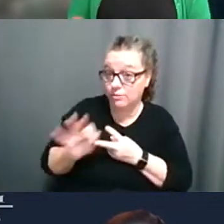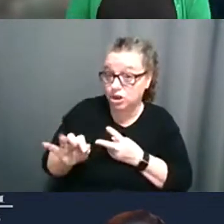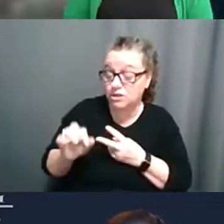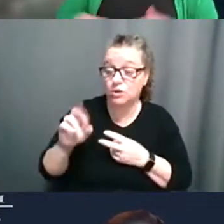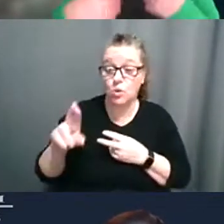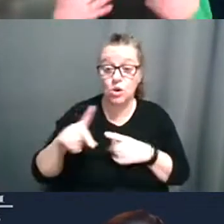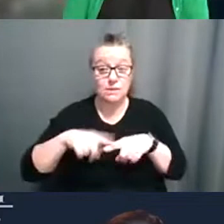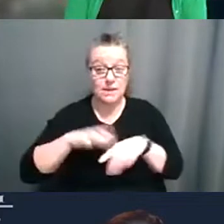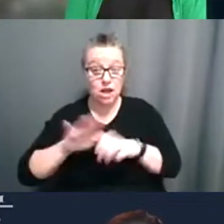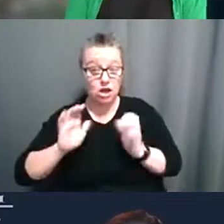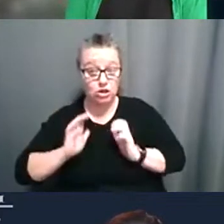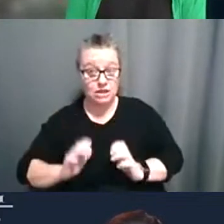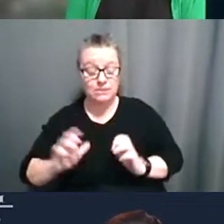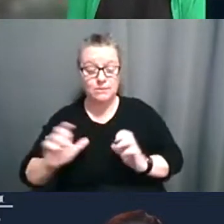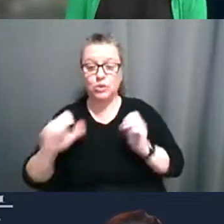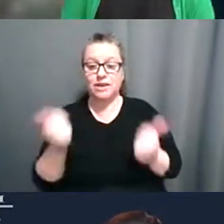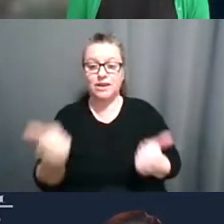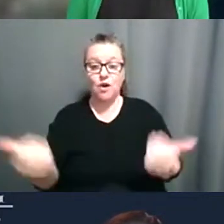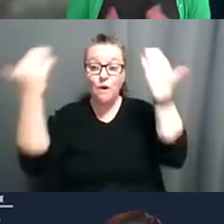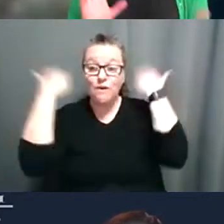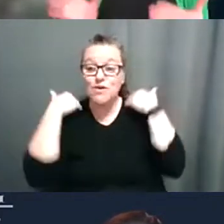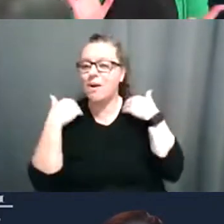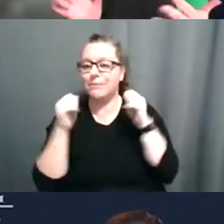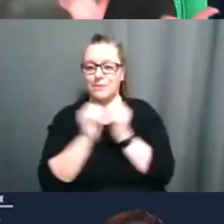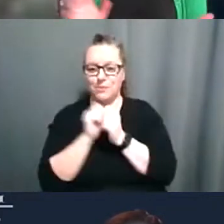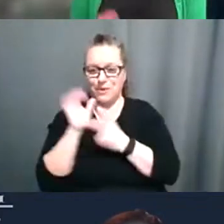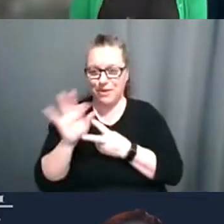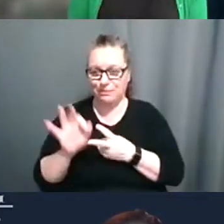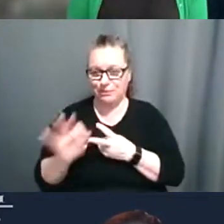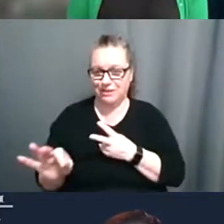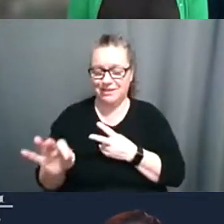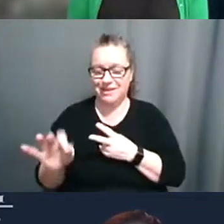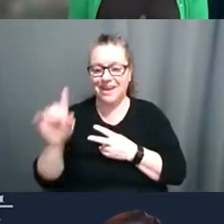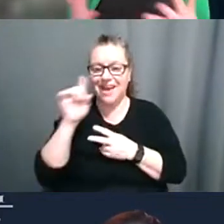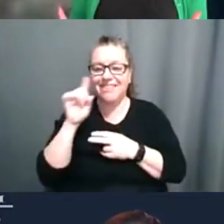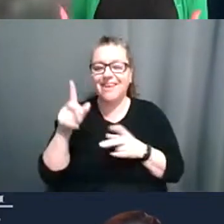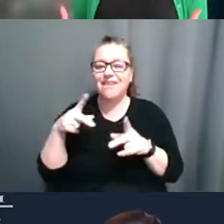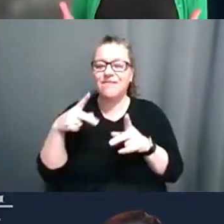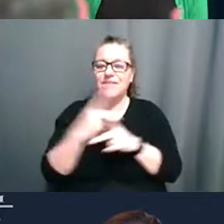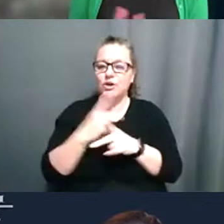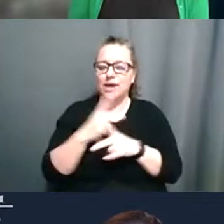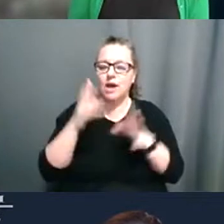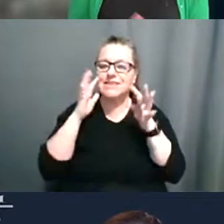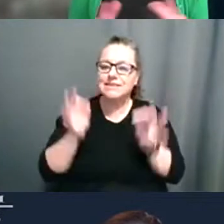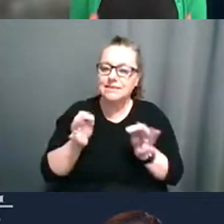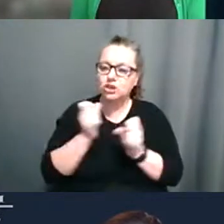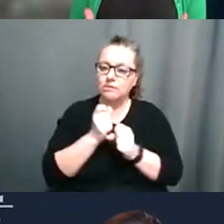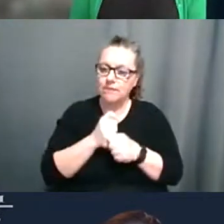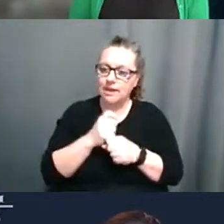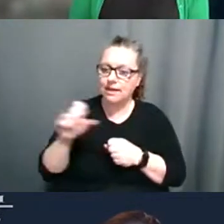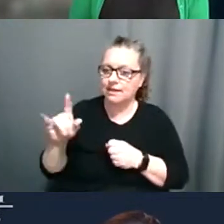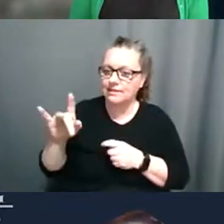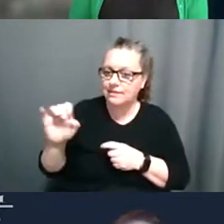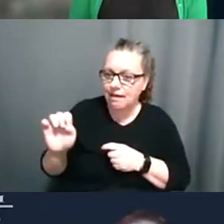on your customer, you can just overwhelm them with options. And so I think, figuring out the decision-making style of your